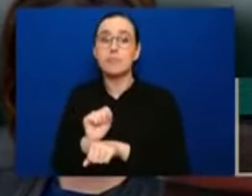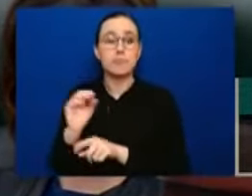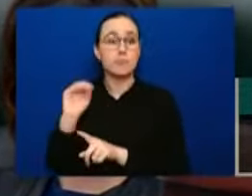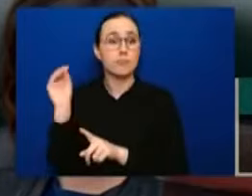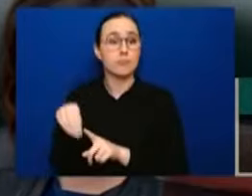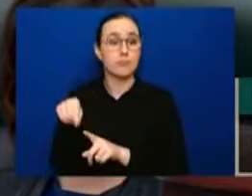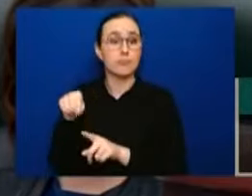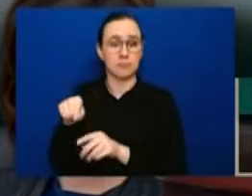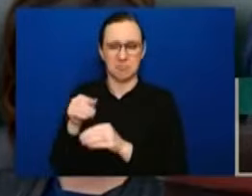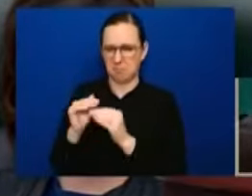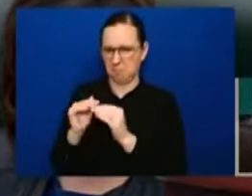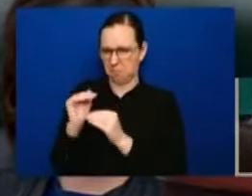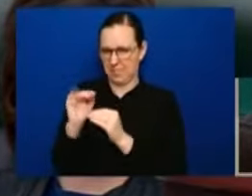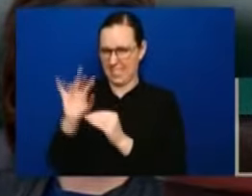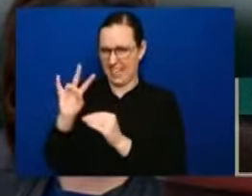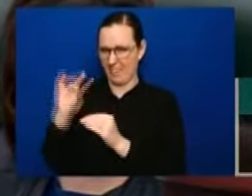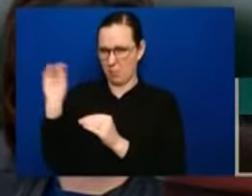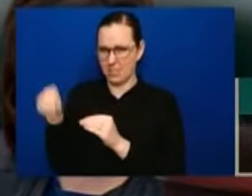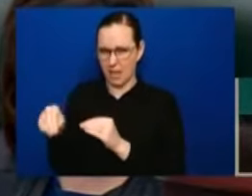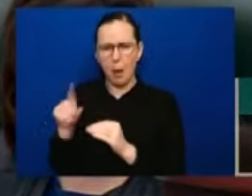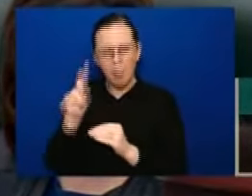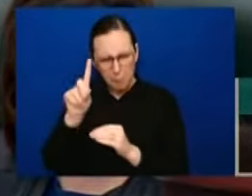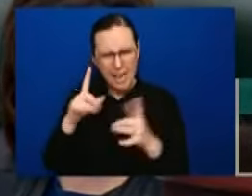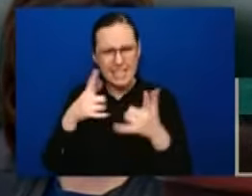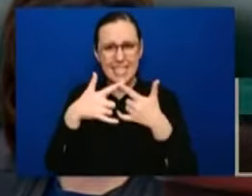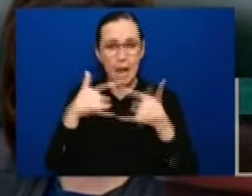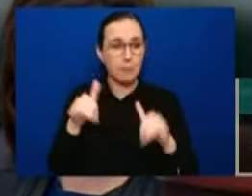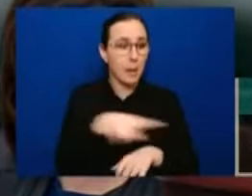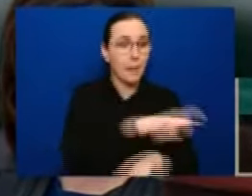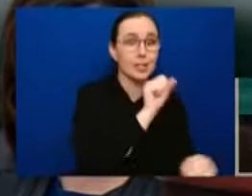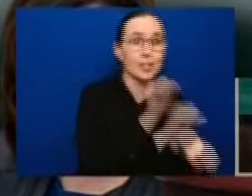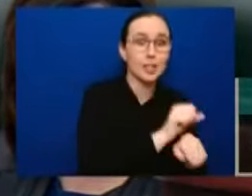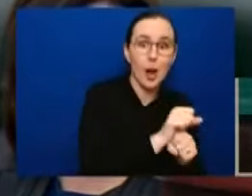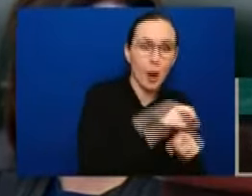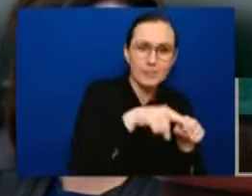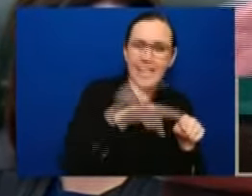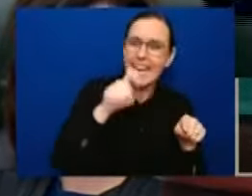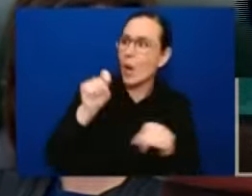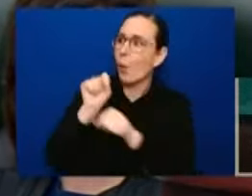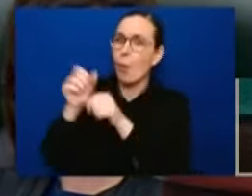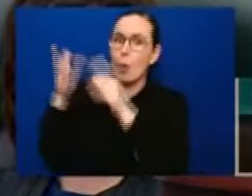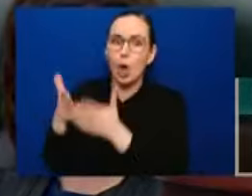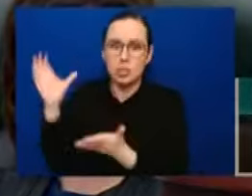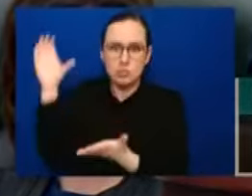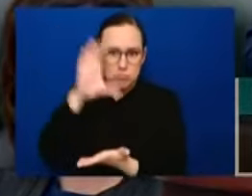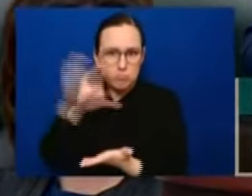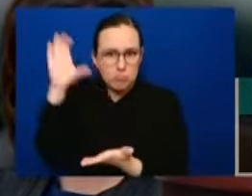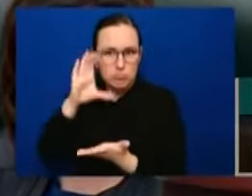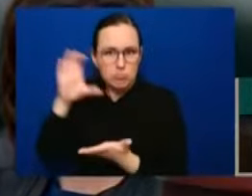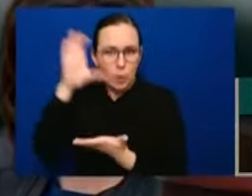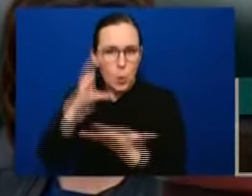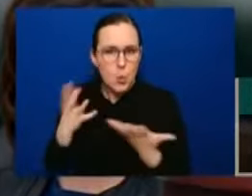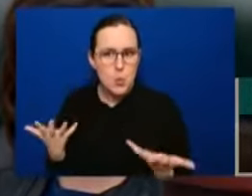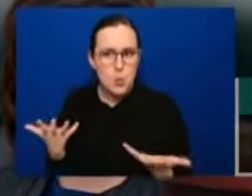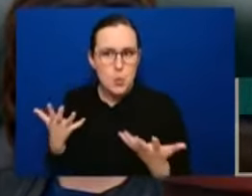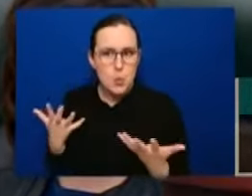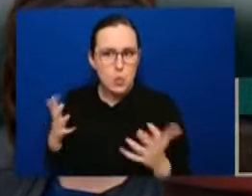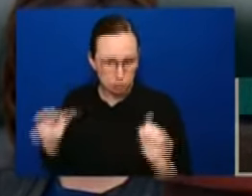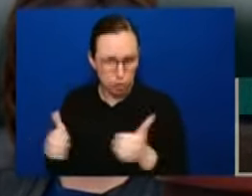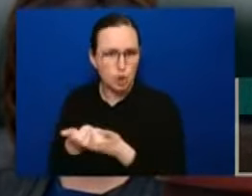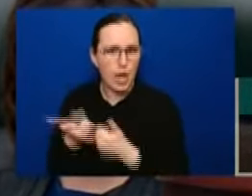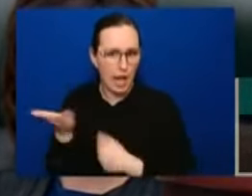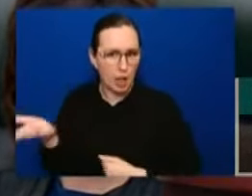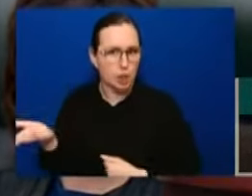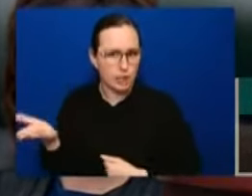government is working hard to address this complex and unique challenge. Mr. Speaker, Alberta's workforce is facing a